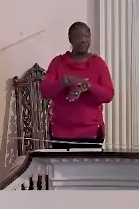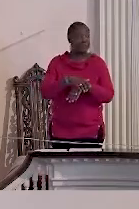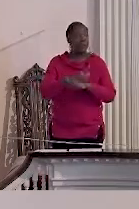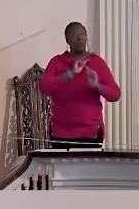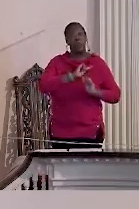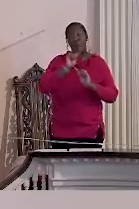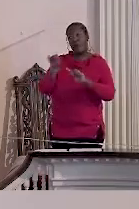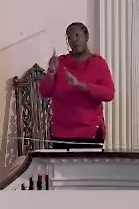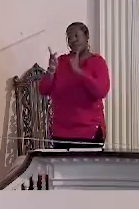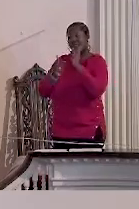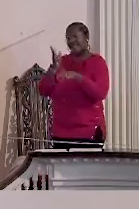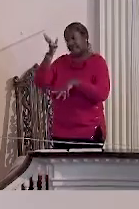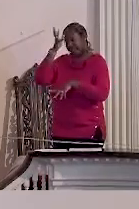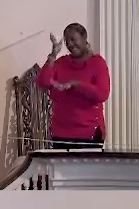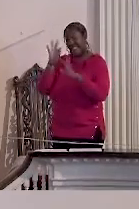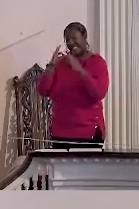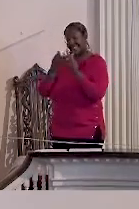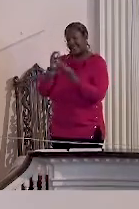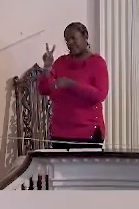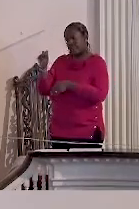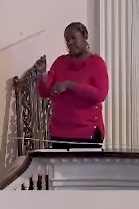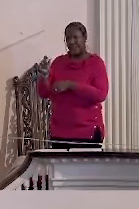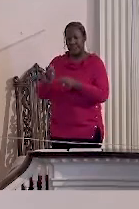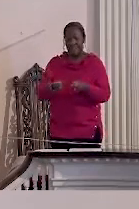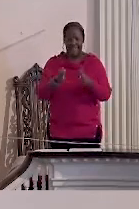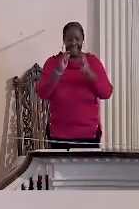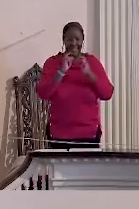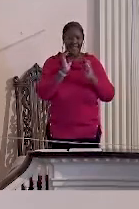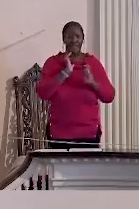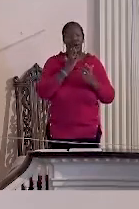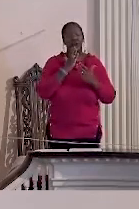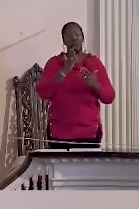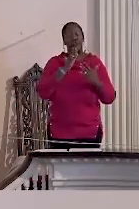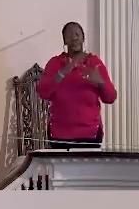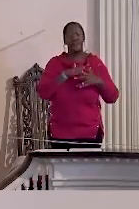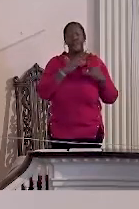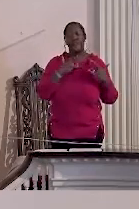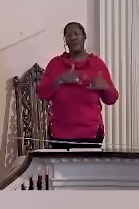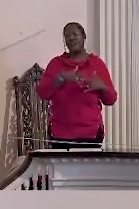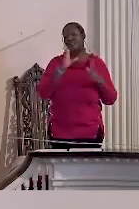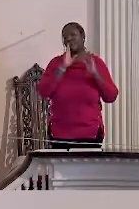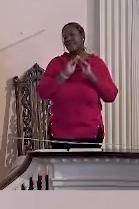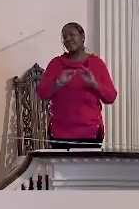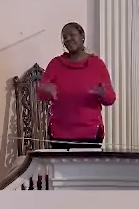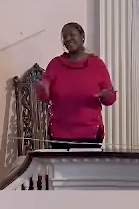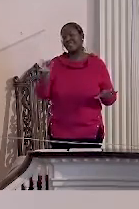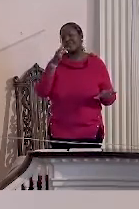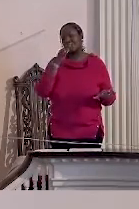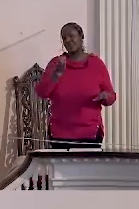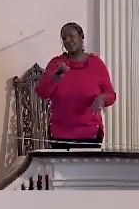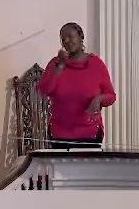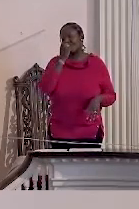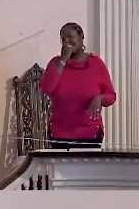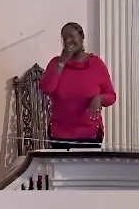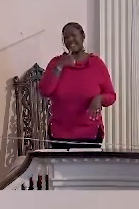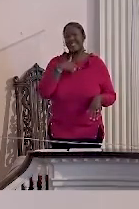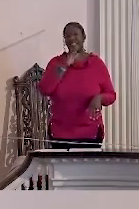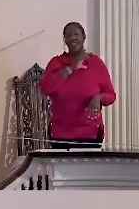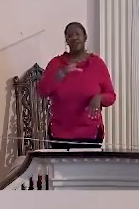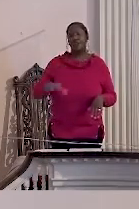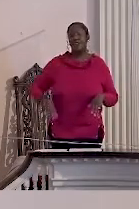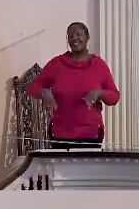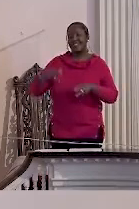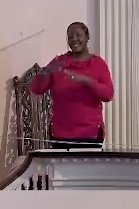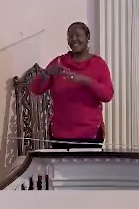in Virginia, we said, "Give us grateful hearts, O Lord, for these blessings which we are about to receive. In Christ's name,